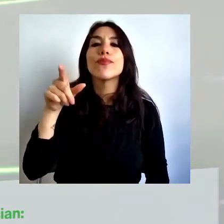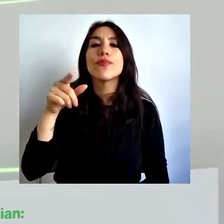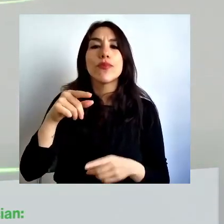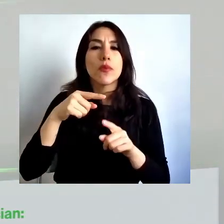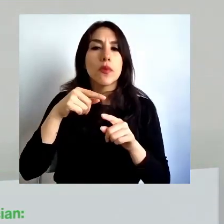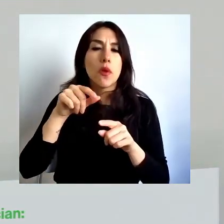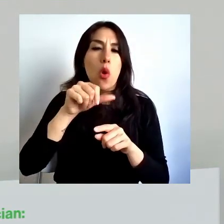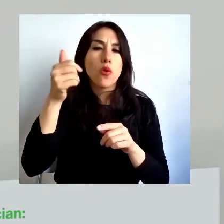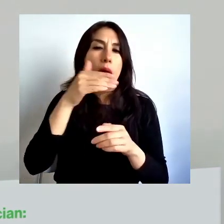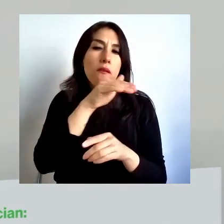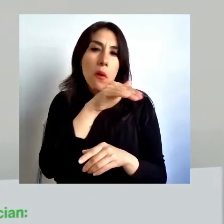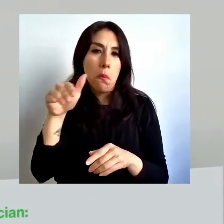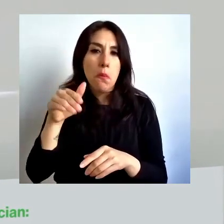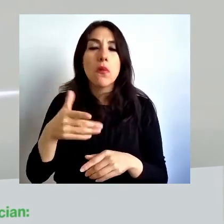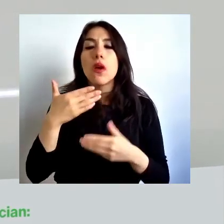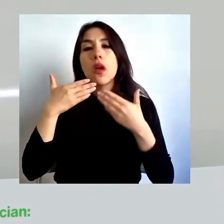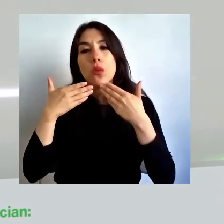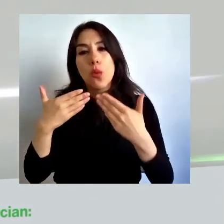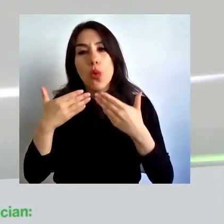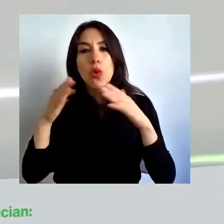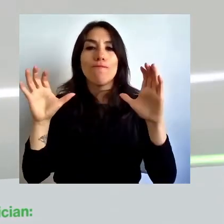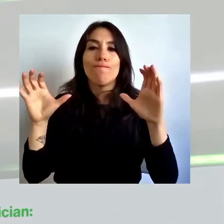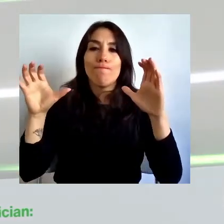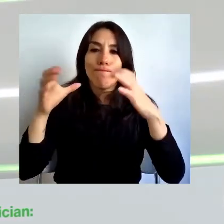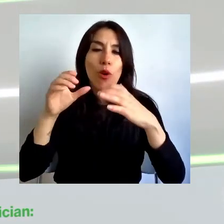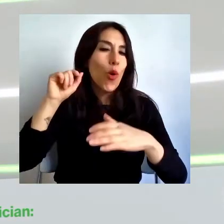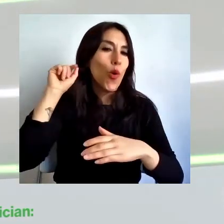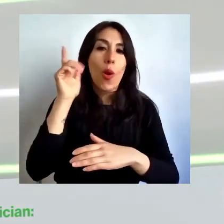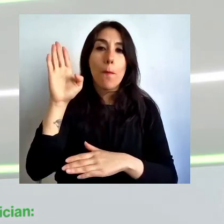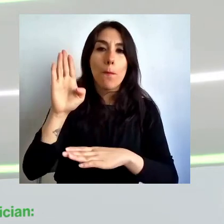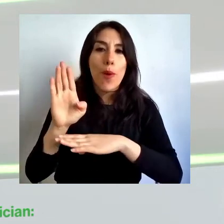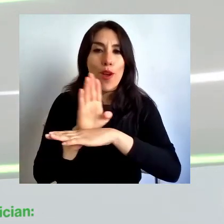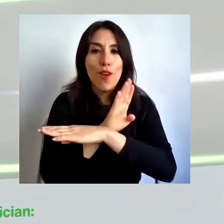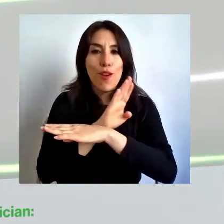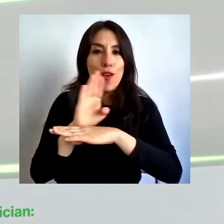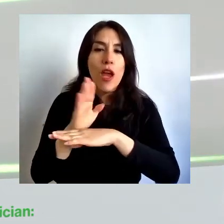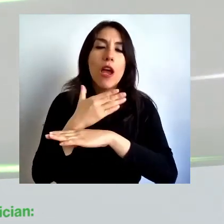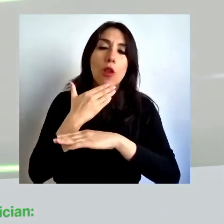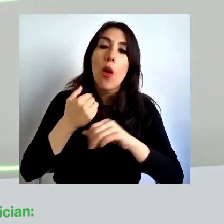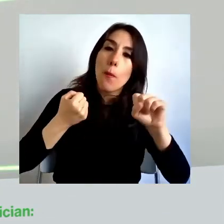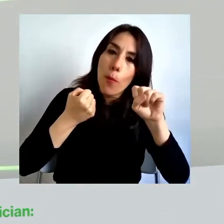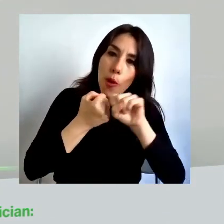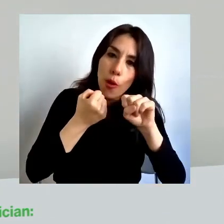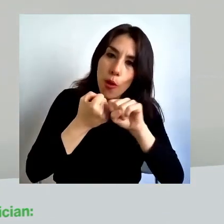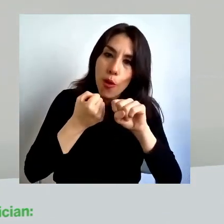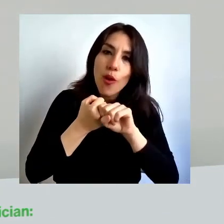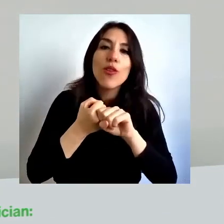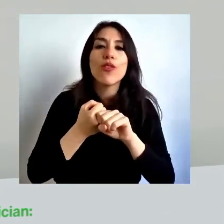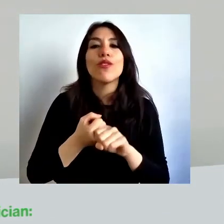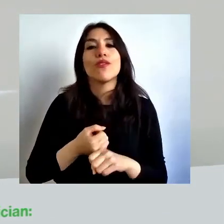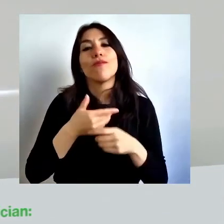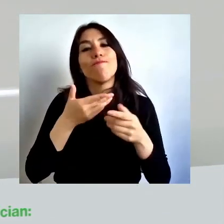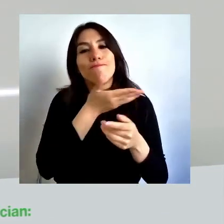We also thank our patrons who are joining us today in different initiatives.